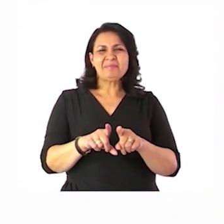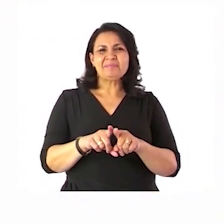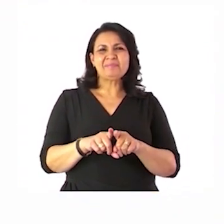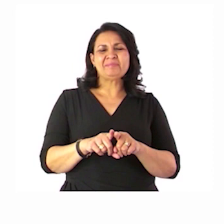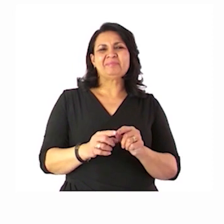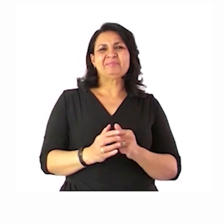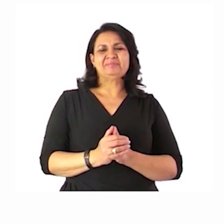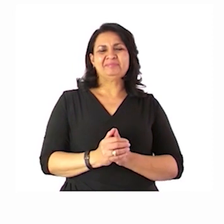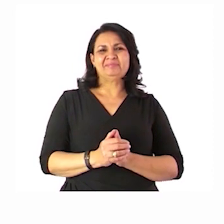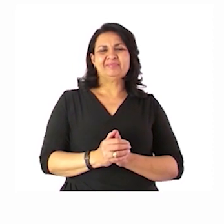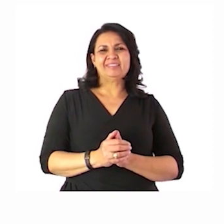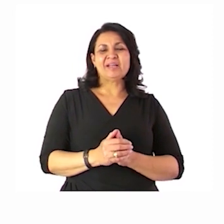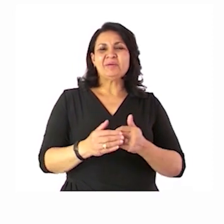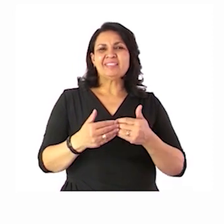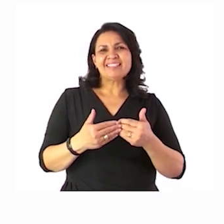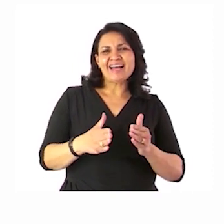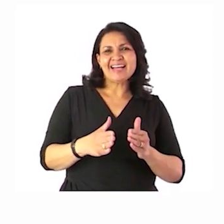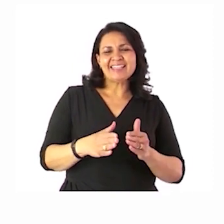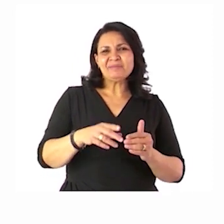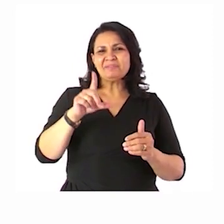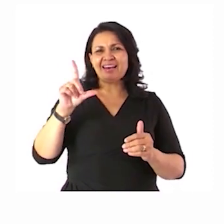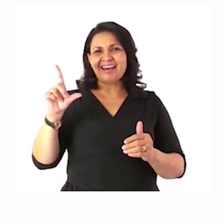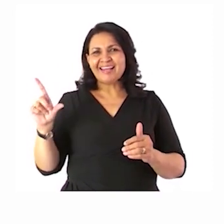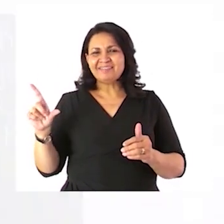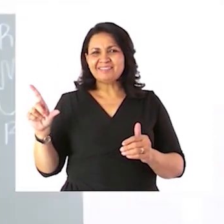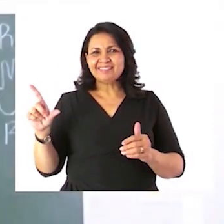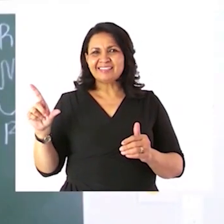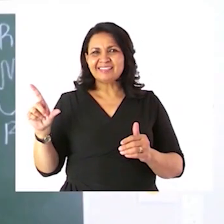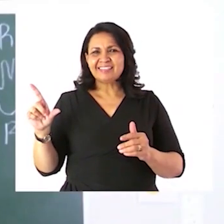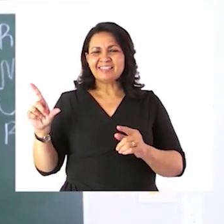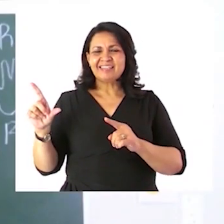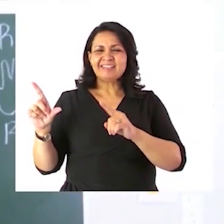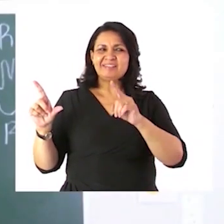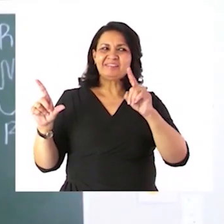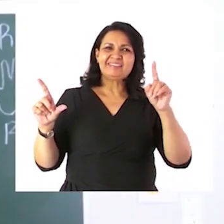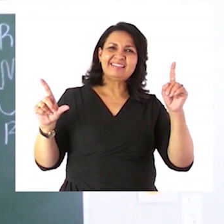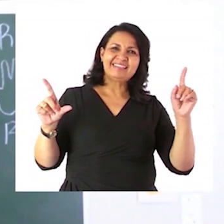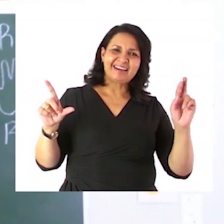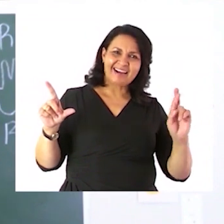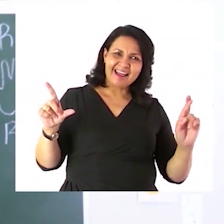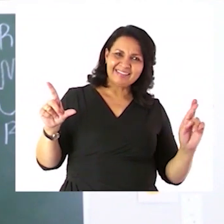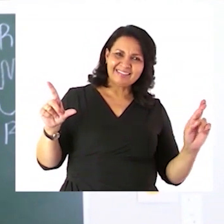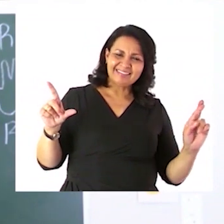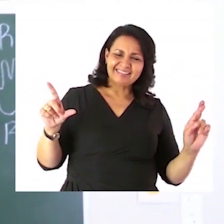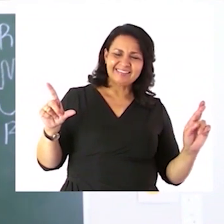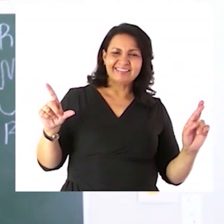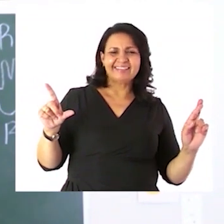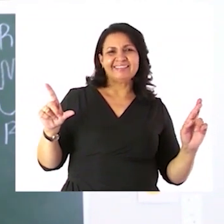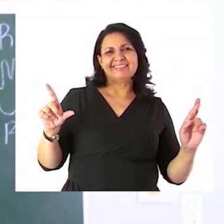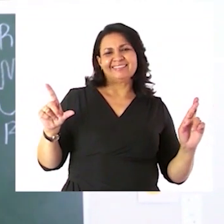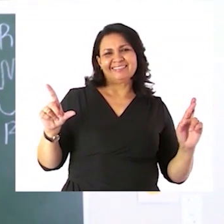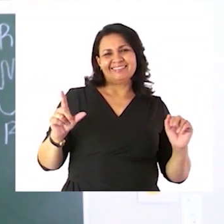exercise. We start at the left and then we take the line up to the right